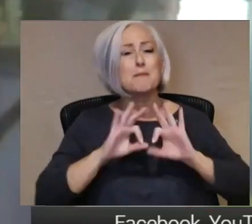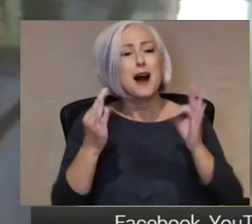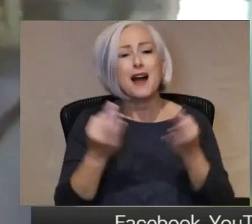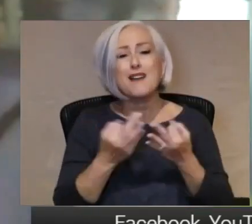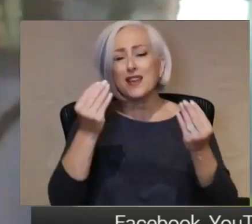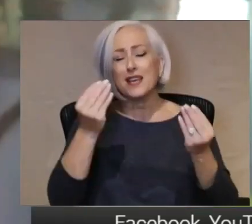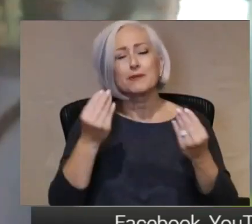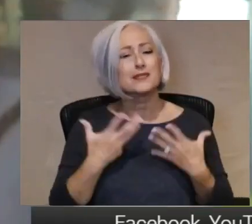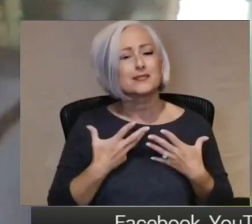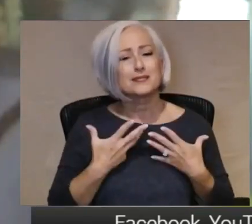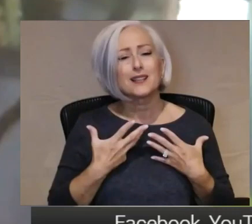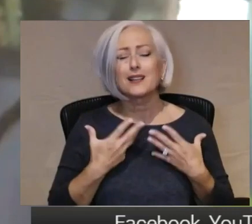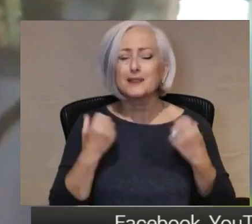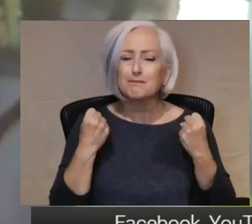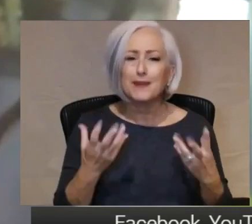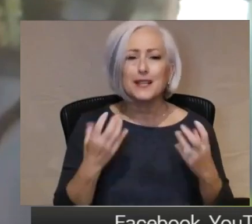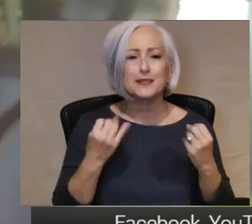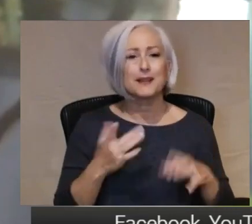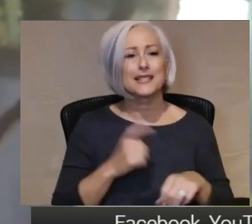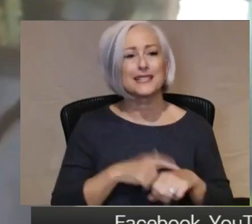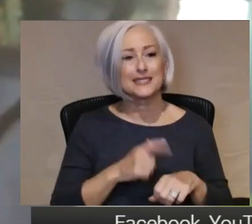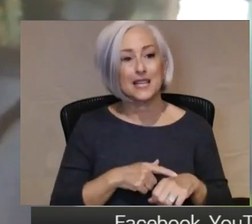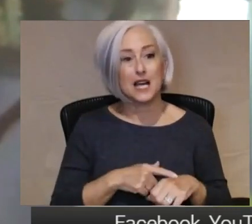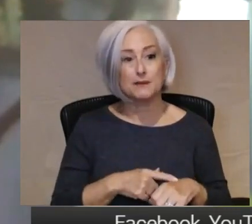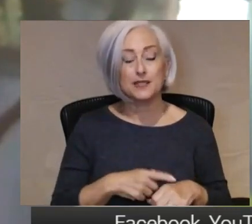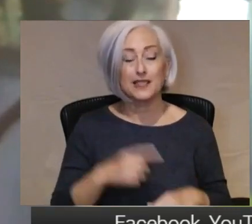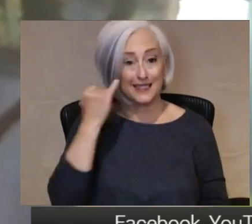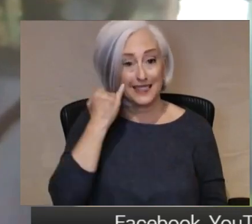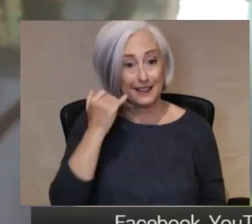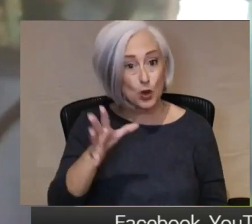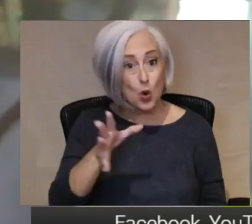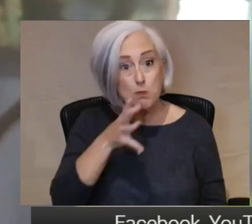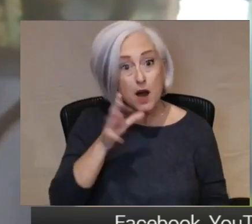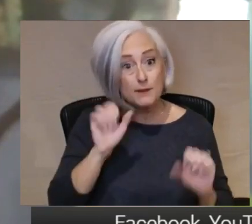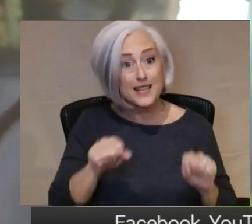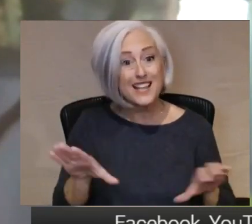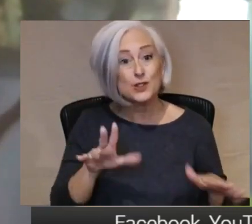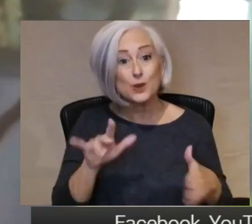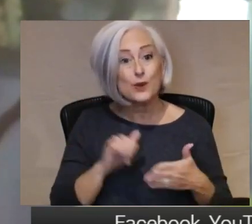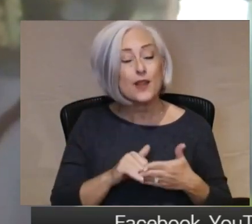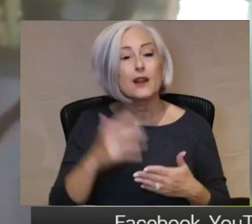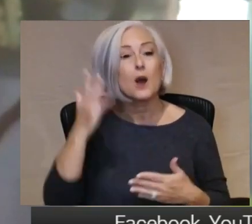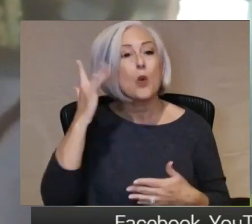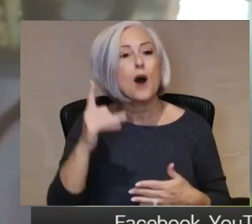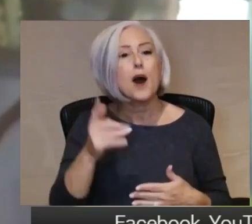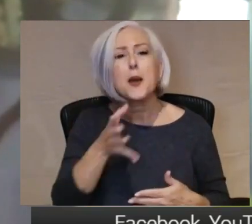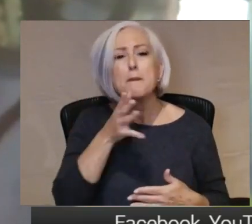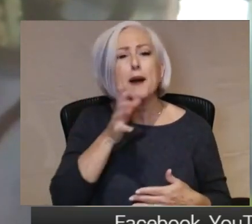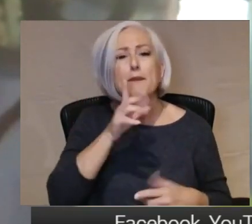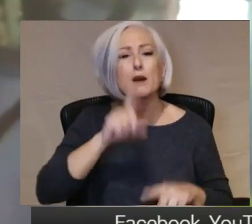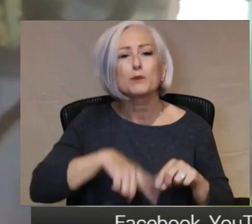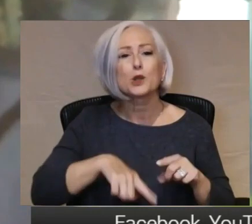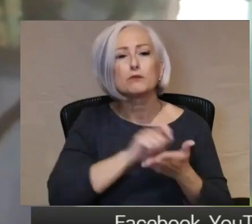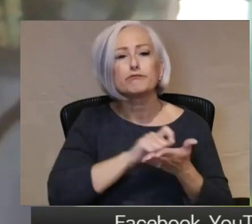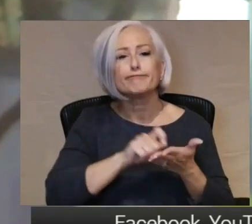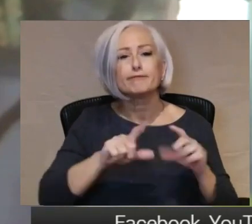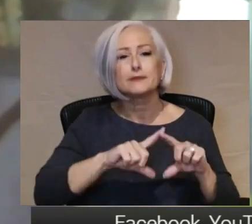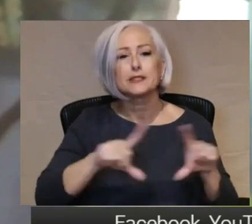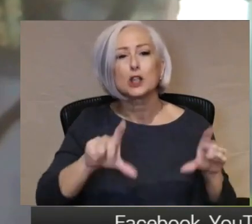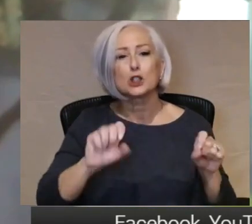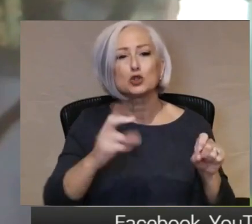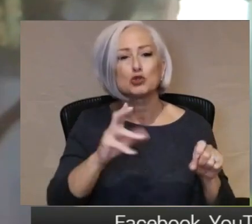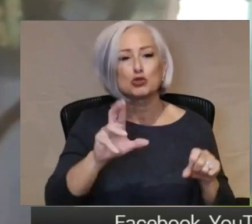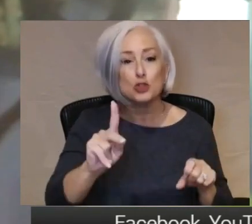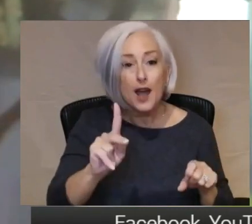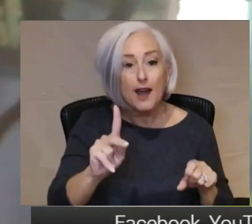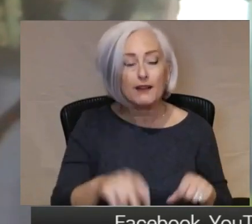don't know how many times, you know, if your mother could have done this, because she got to the point she couldn't sign checks or anything, she'd have done it in a heartbeat.